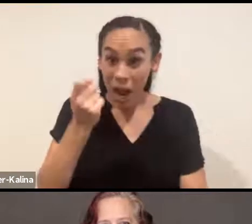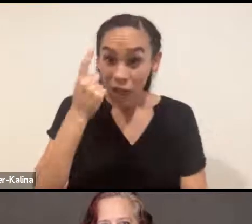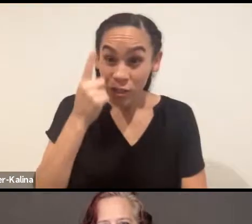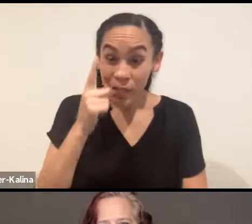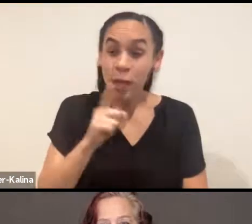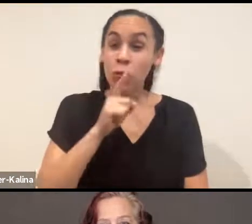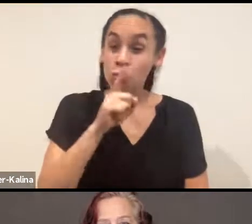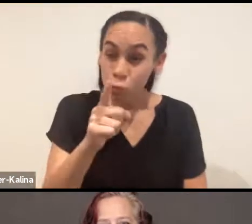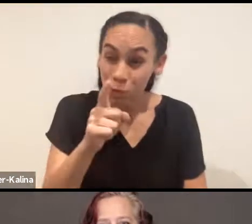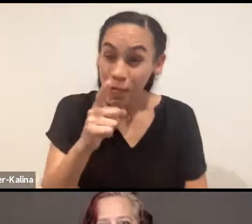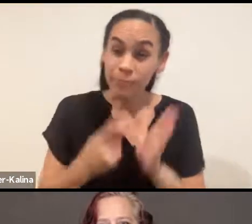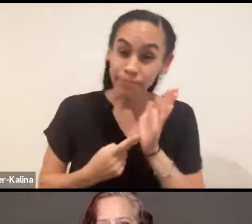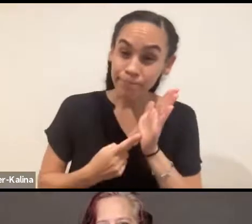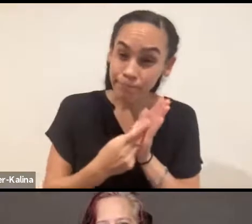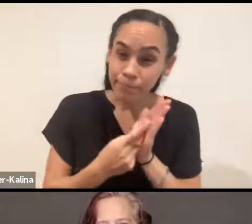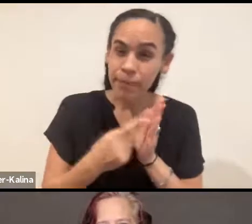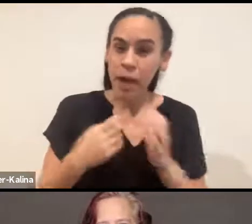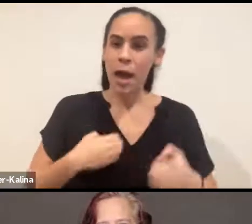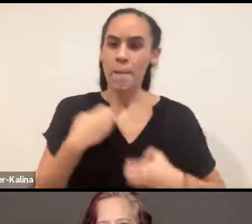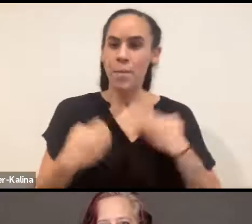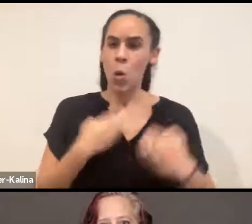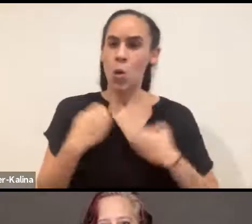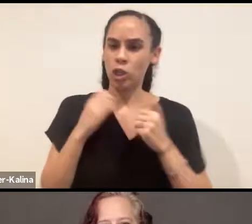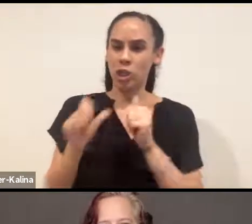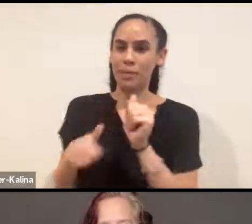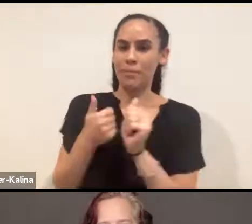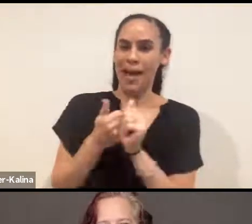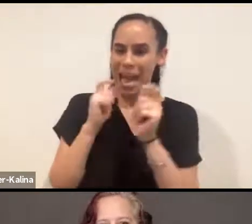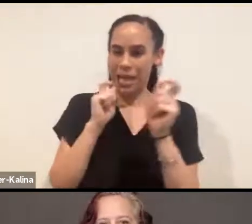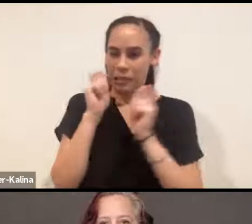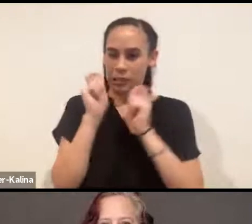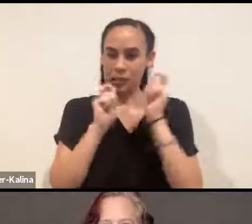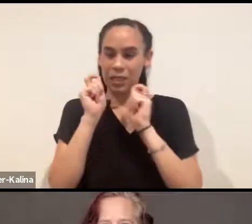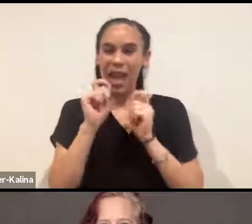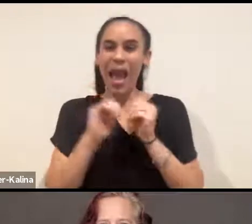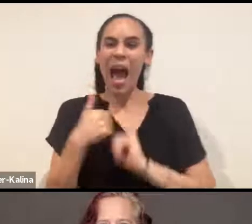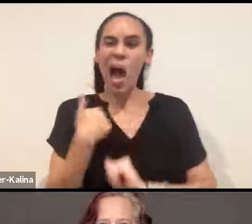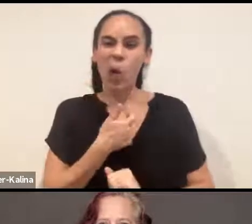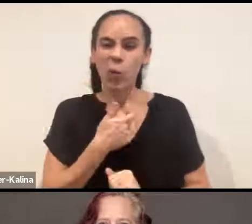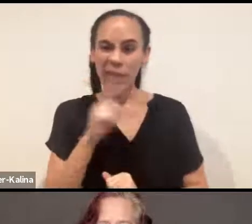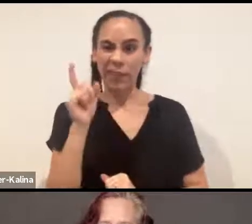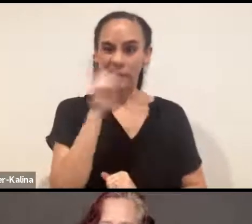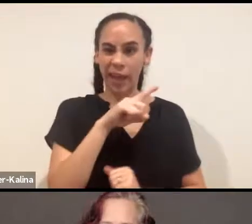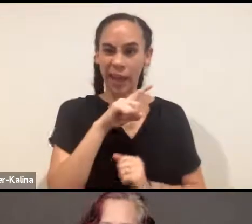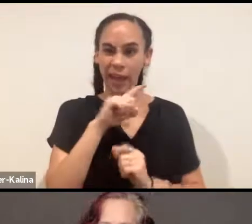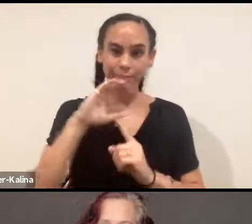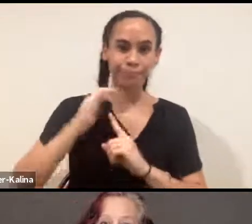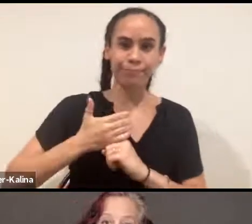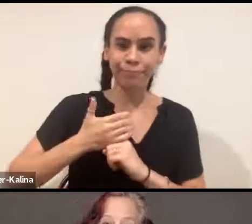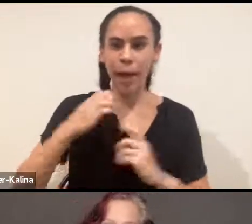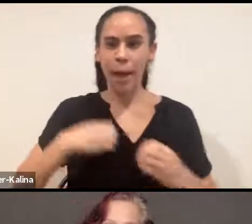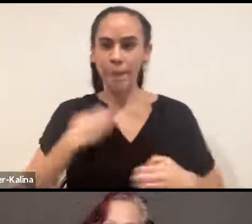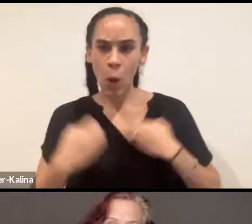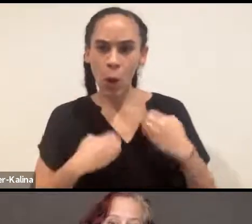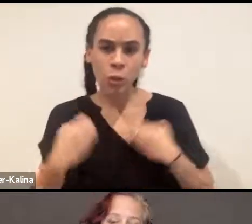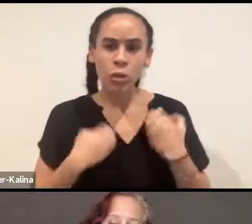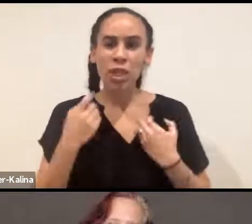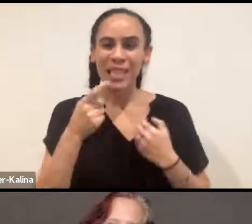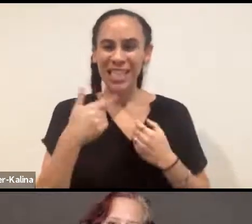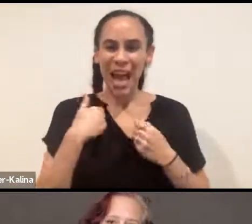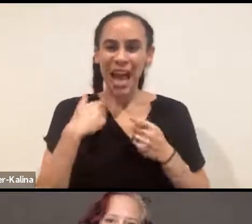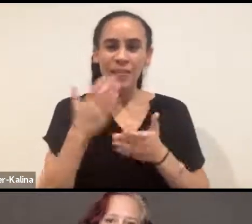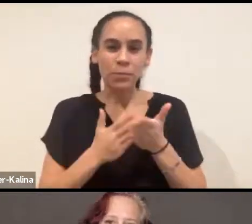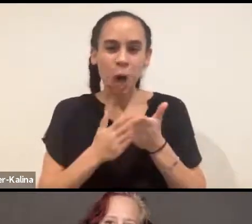genuine emotion that's behind it. So there's so many ways that we fake emotions, and it's understanding, because there's little twitches